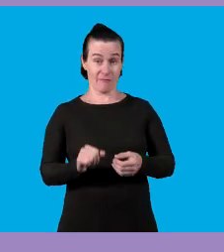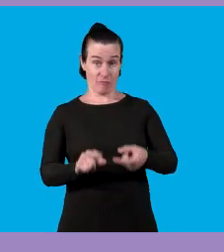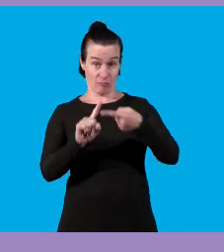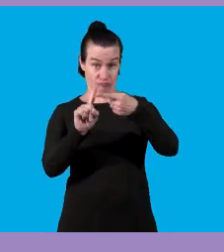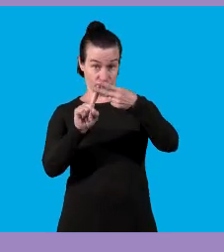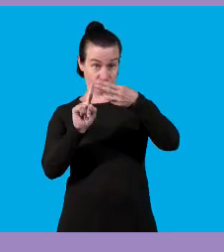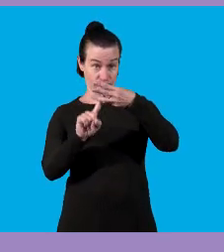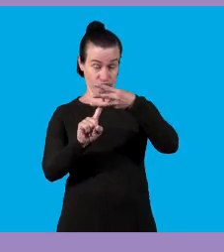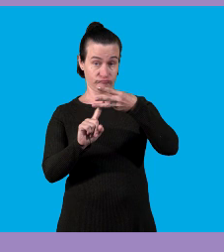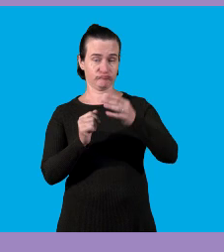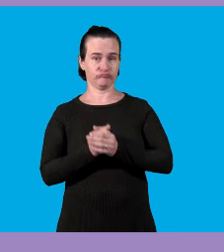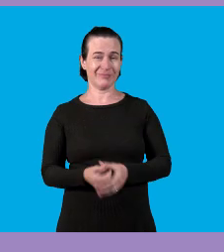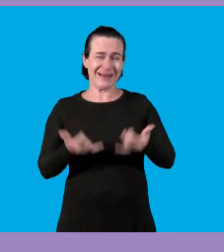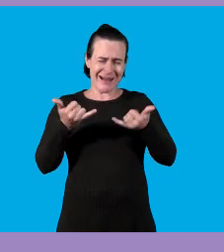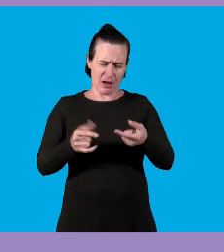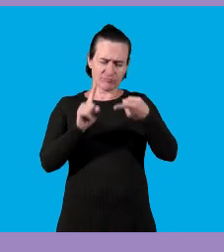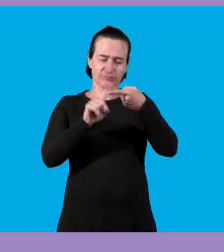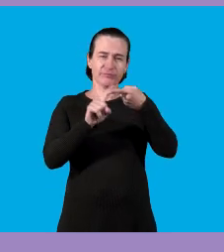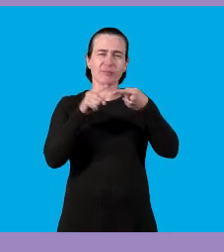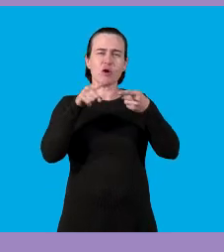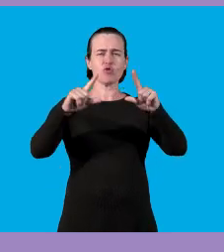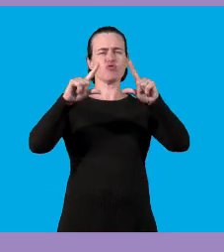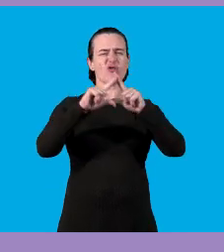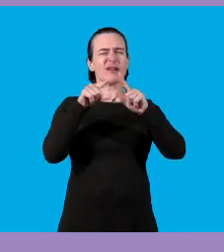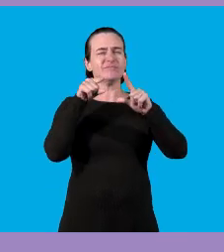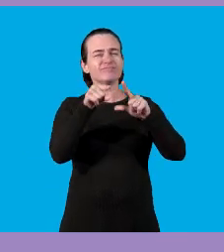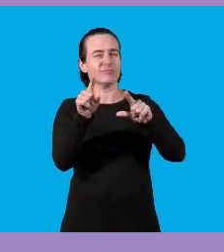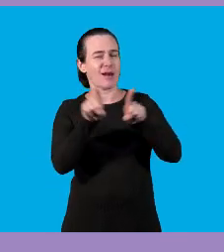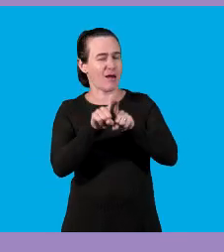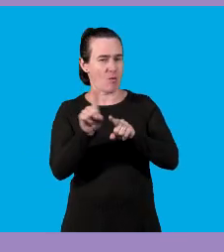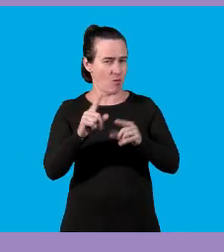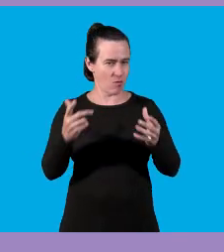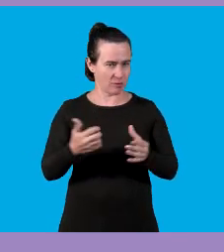three. We are now going to look at properties of triangles.